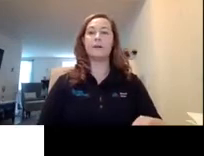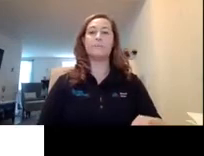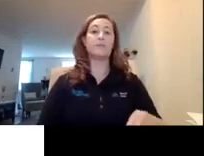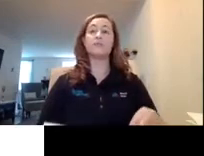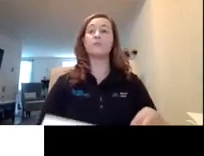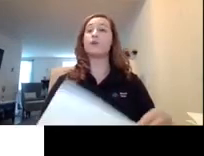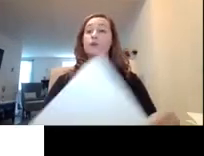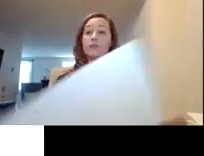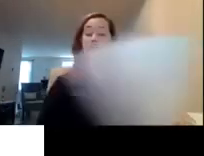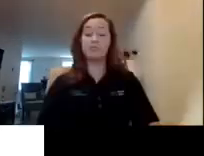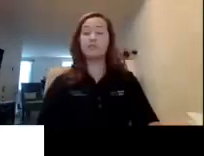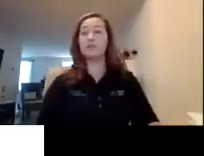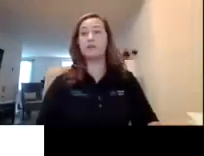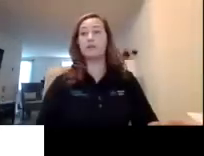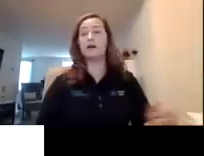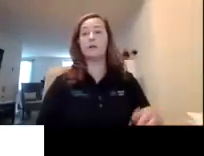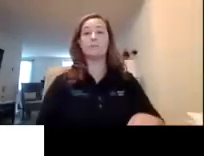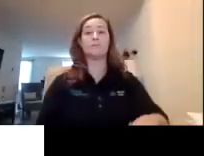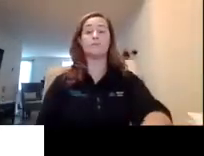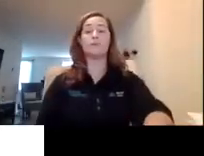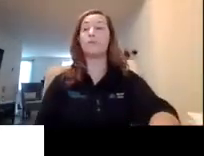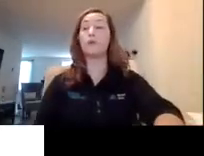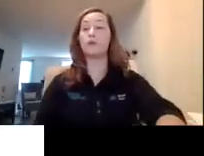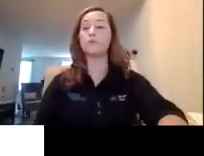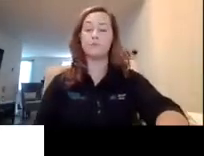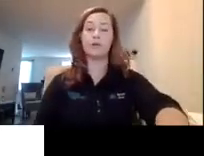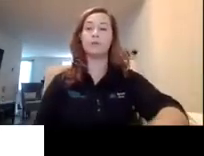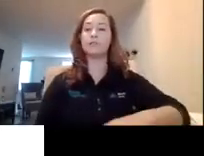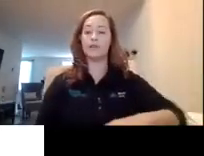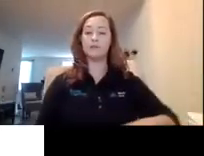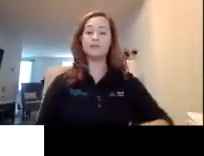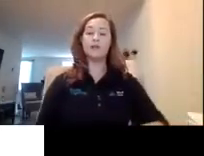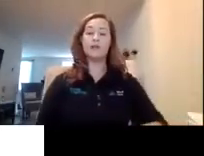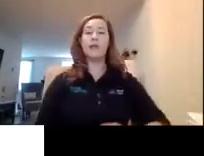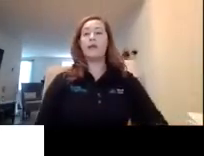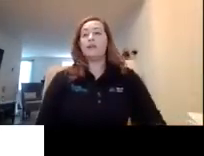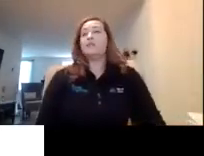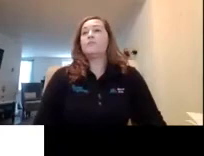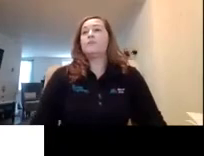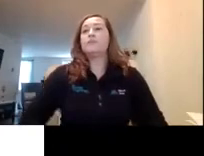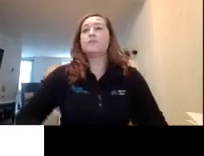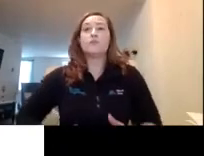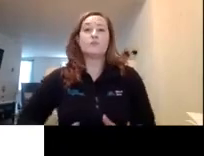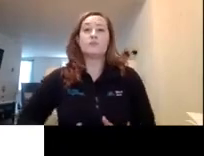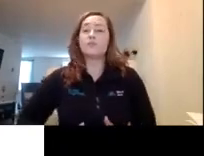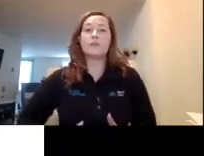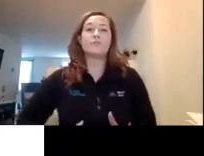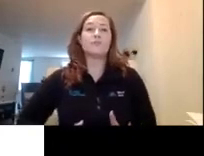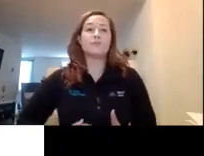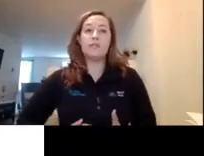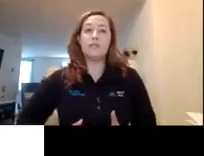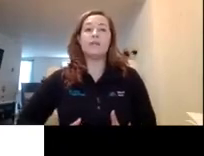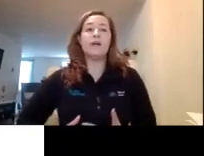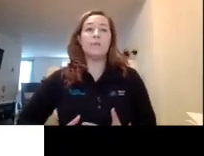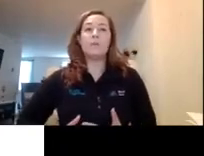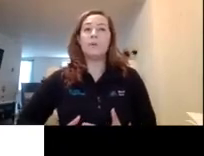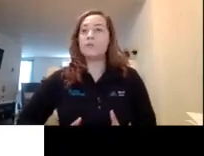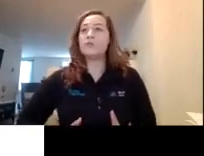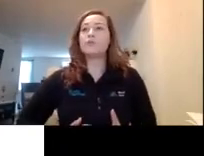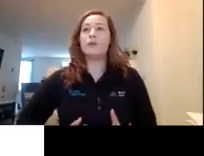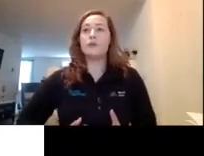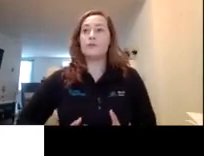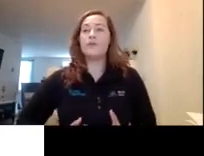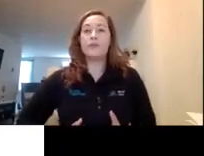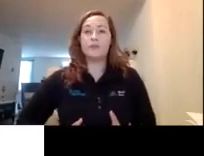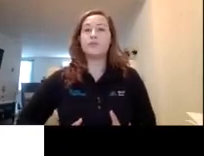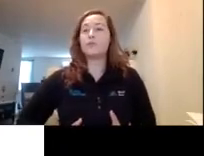safety is a priority. It was at all times. And interpreters most of the time have to really push